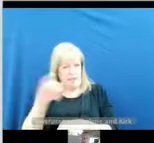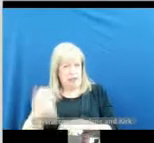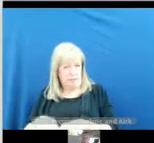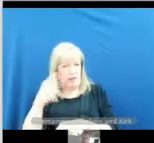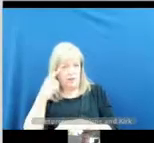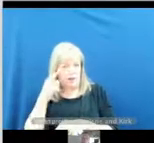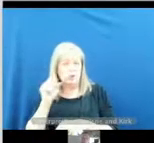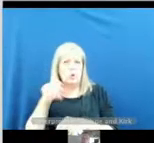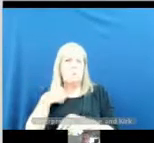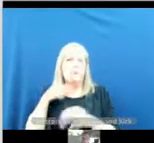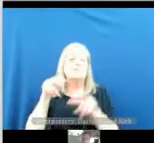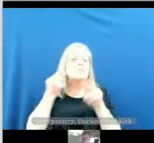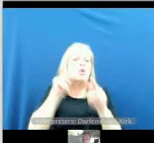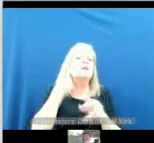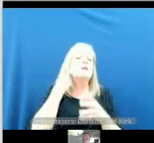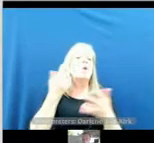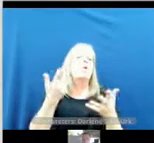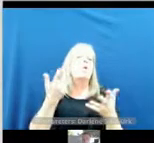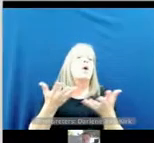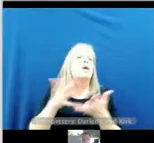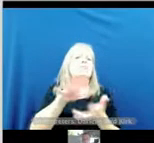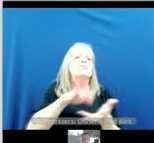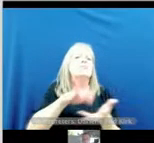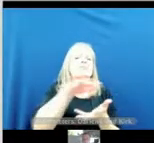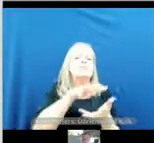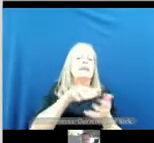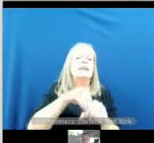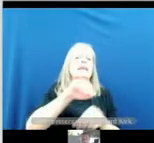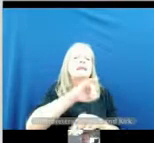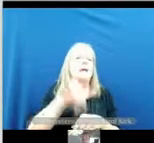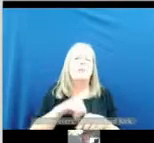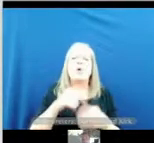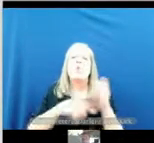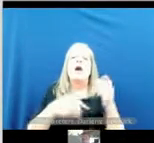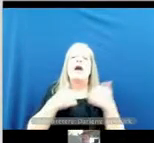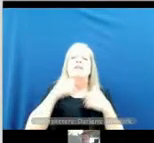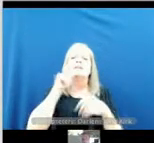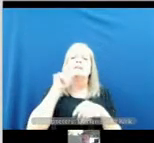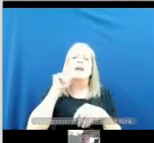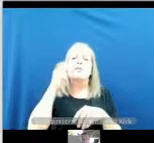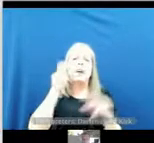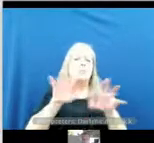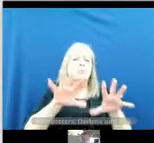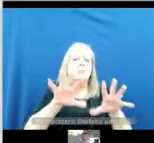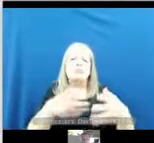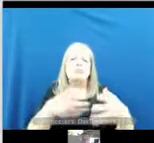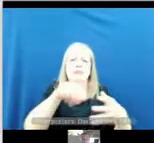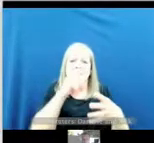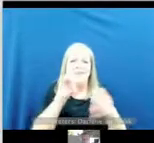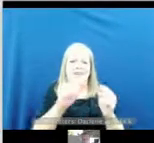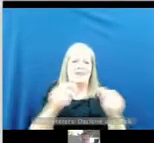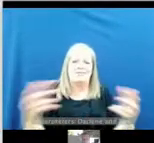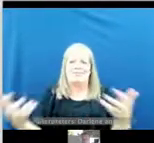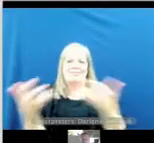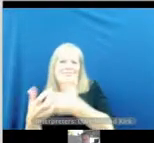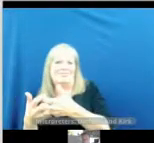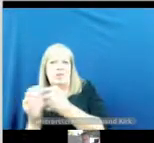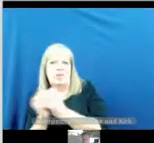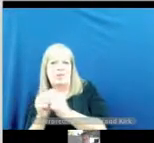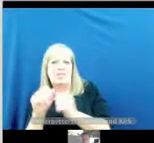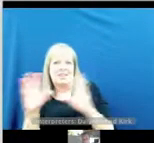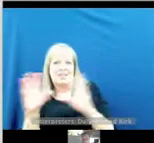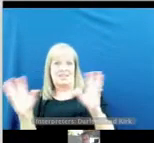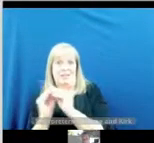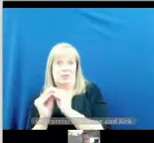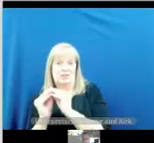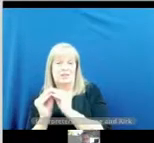look at our local deafblind community in that area and see if we can't connect. So there are many, many ways to get